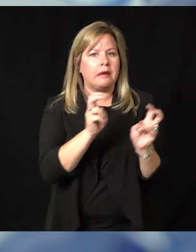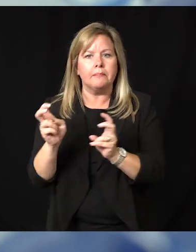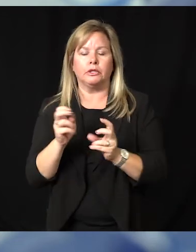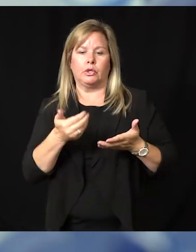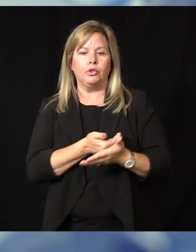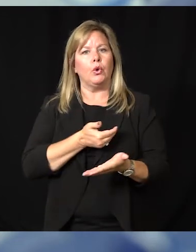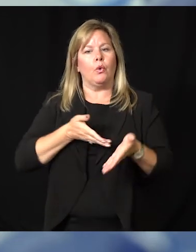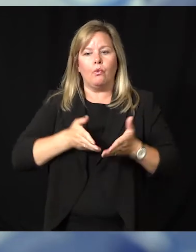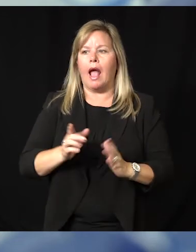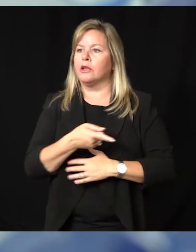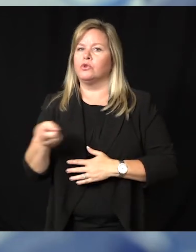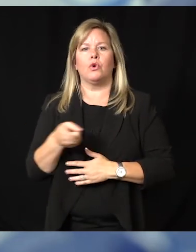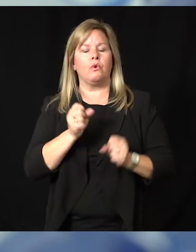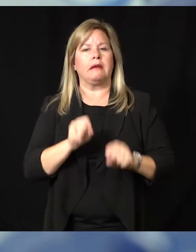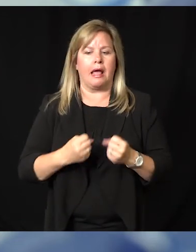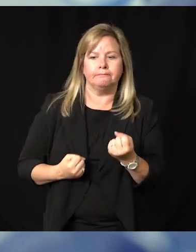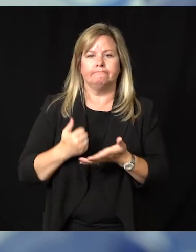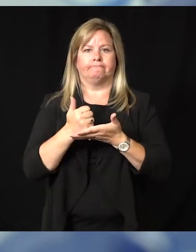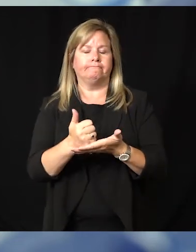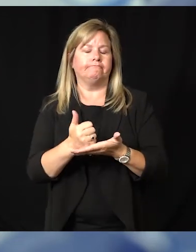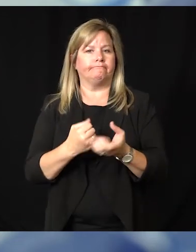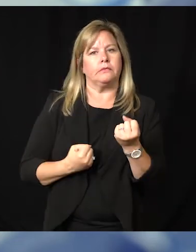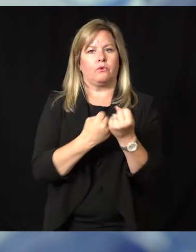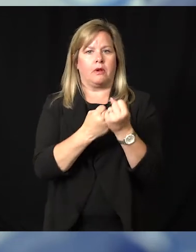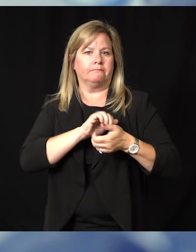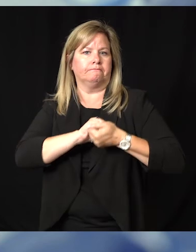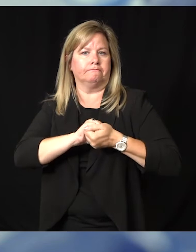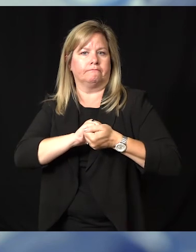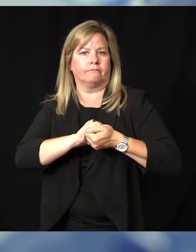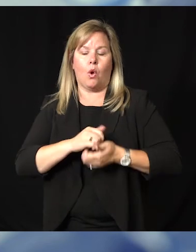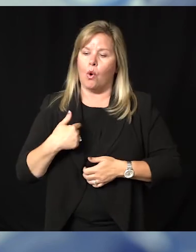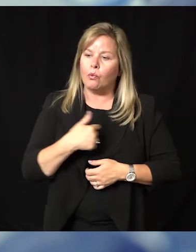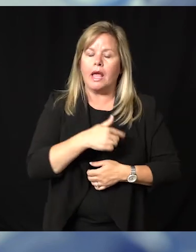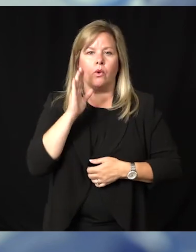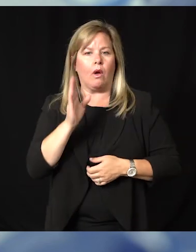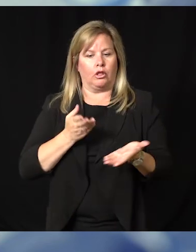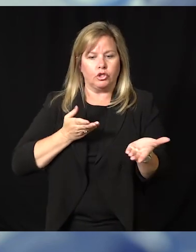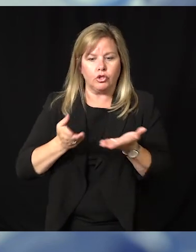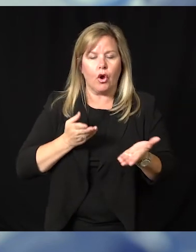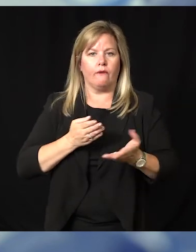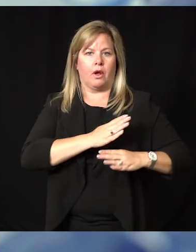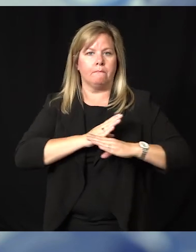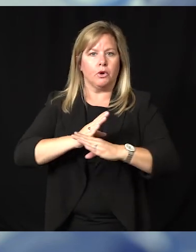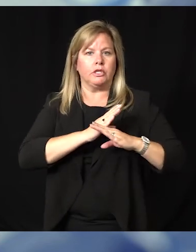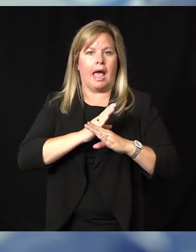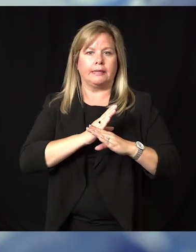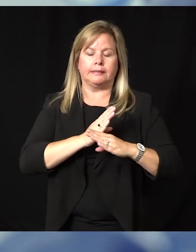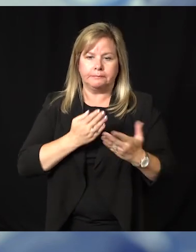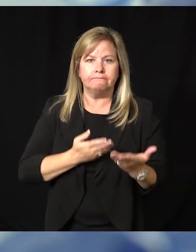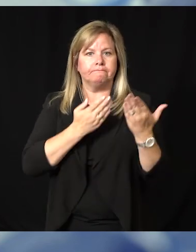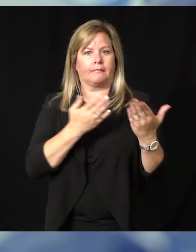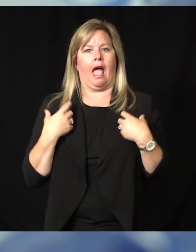interact with the health department. It's all part of our mission to serve, protect, and promote a healthy community